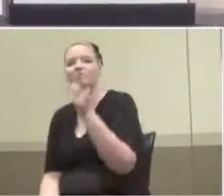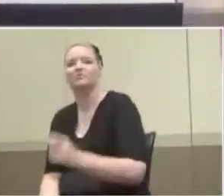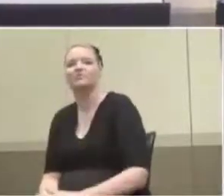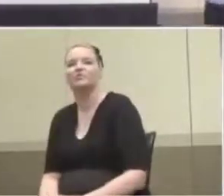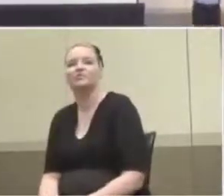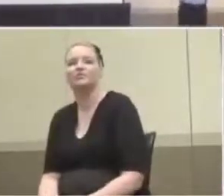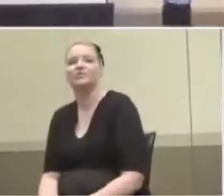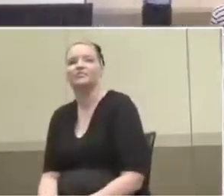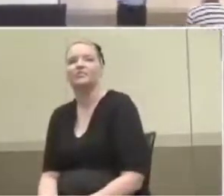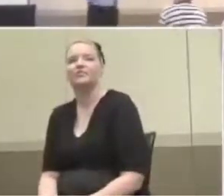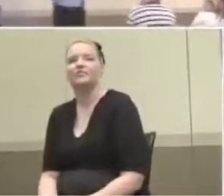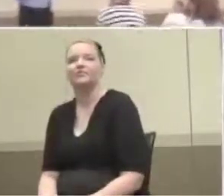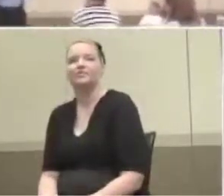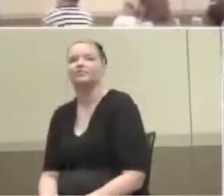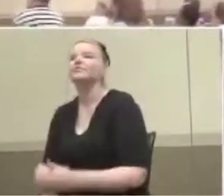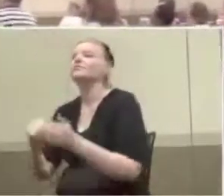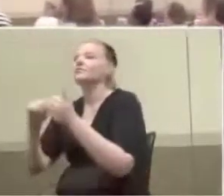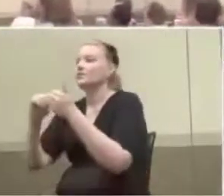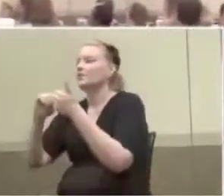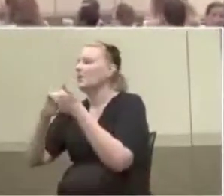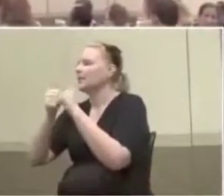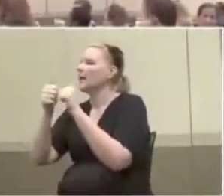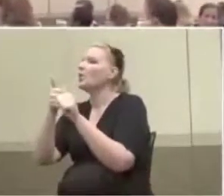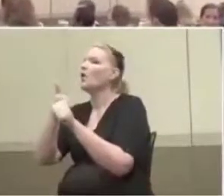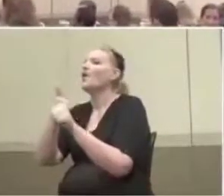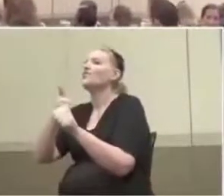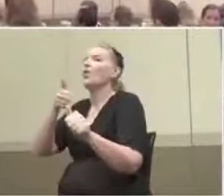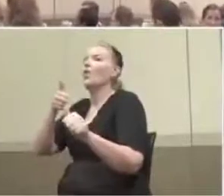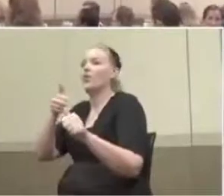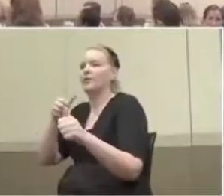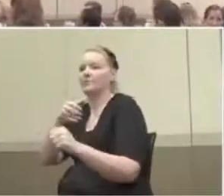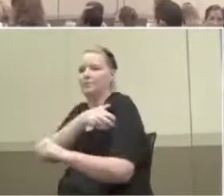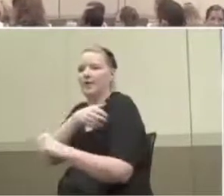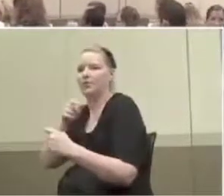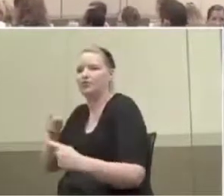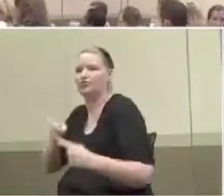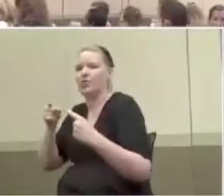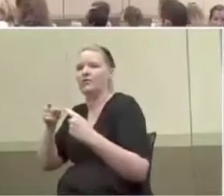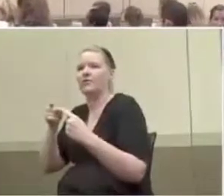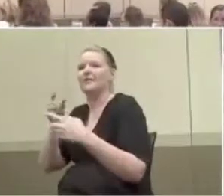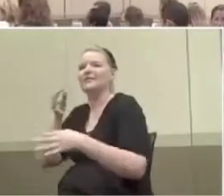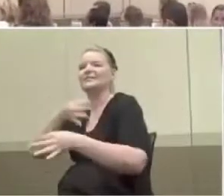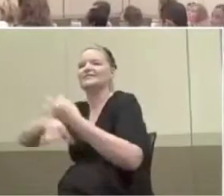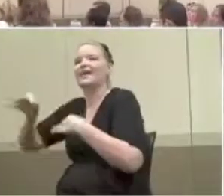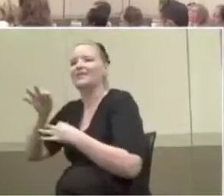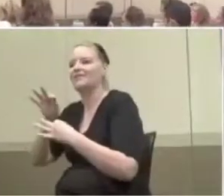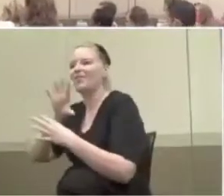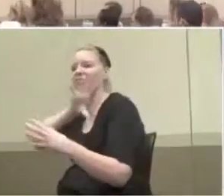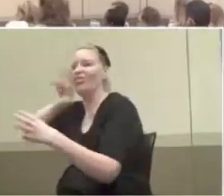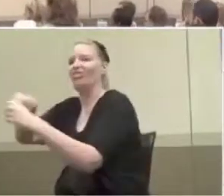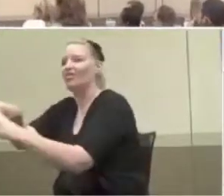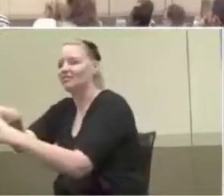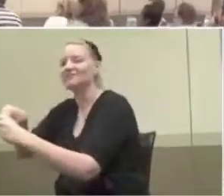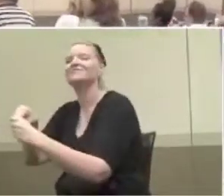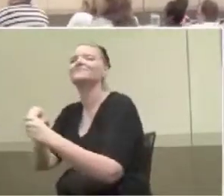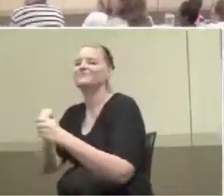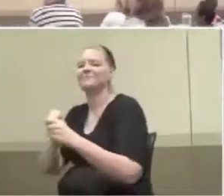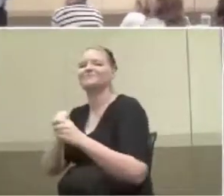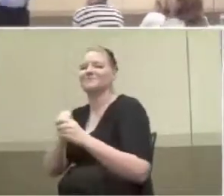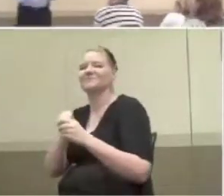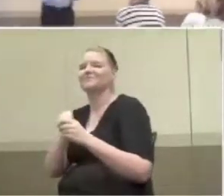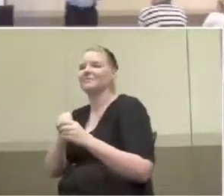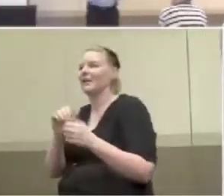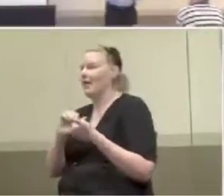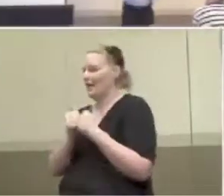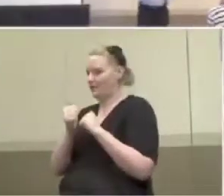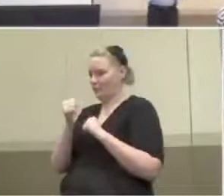Blank slates, yes? How to avoid getting in a power struggle instead of stepping in, how to avoid it altogether. Perfect. So how to know that